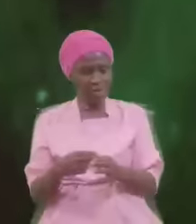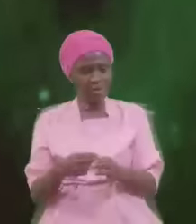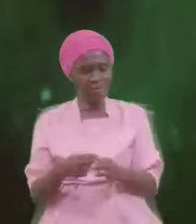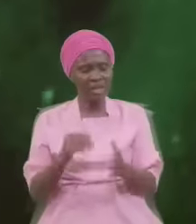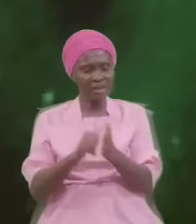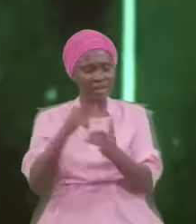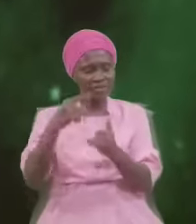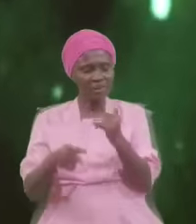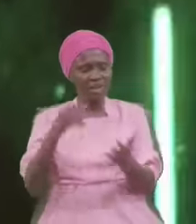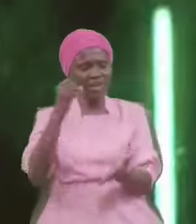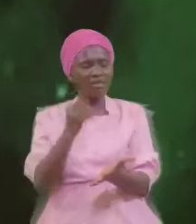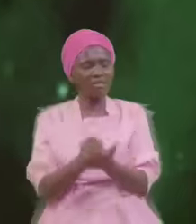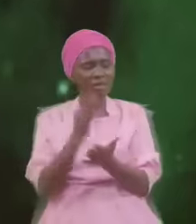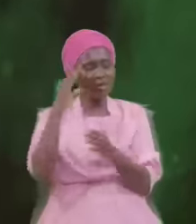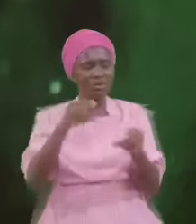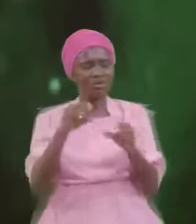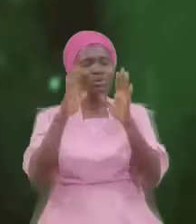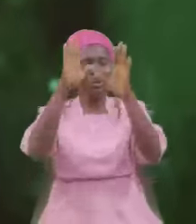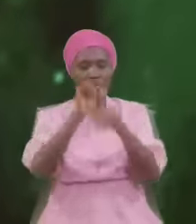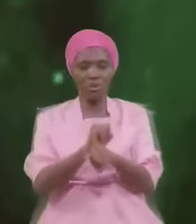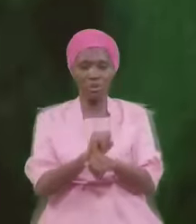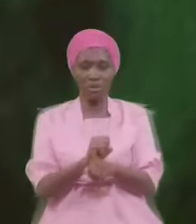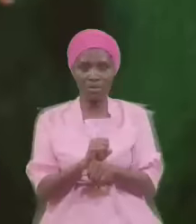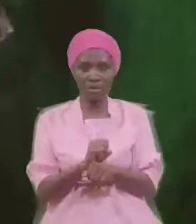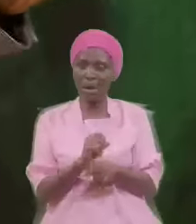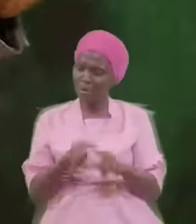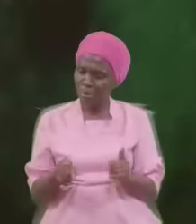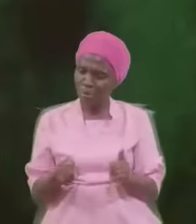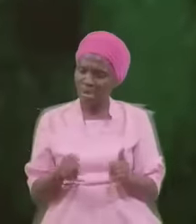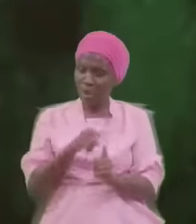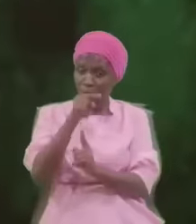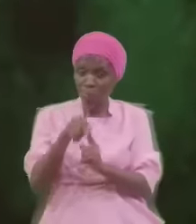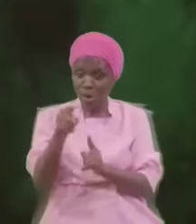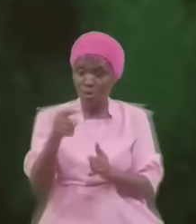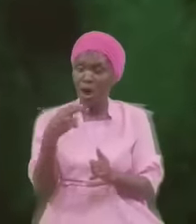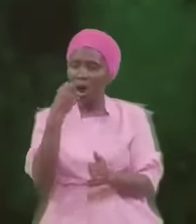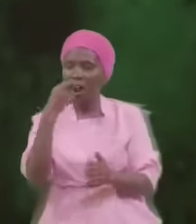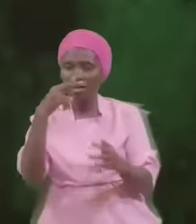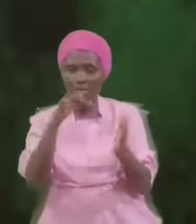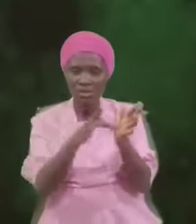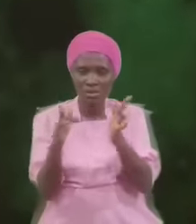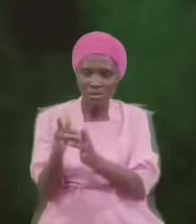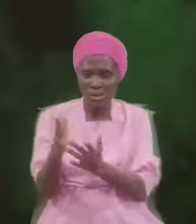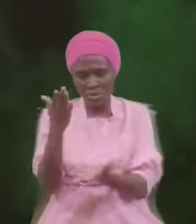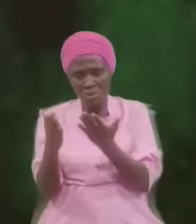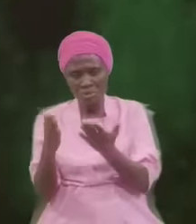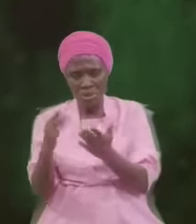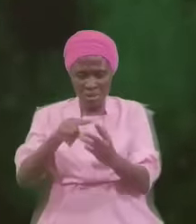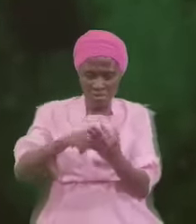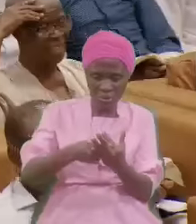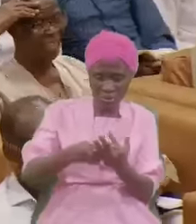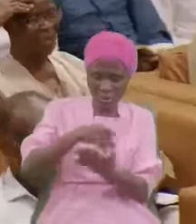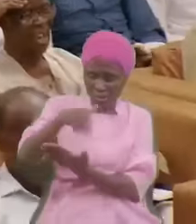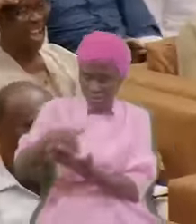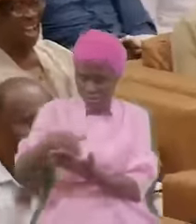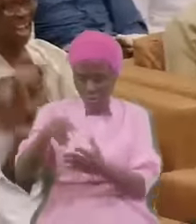a miracle. But when you mention Jesus, whether at the beginning, in the middle, or the end, something will